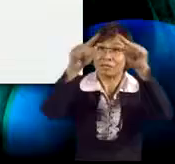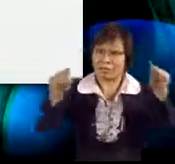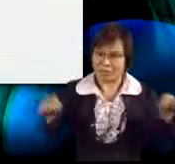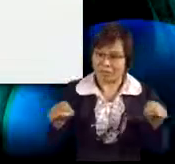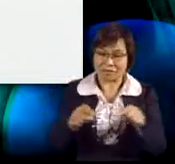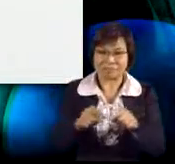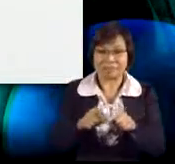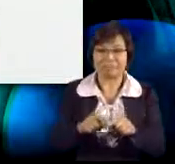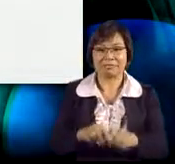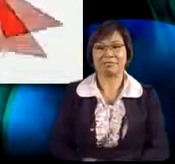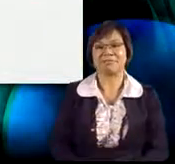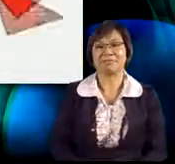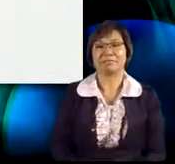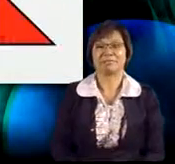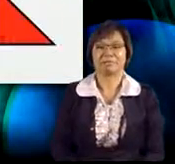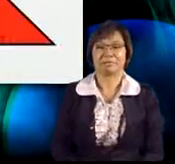triangle,